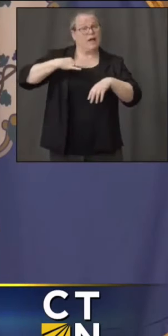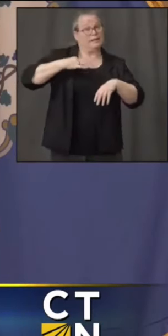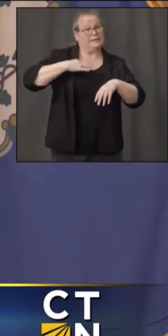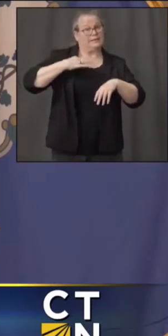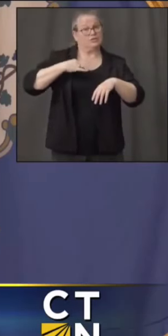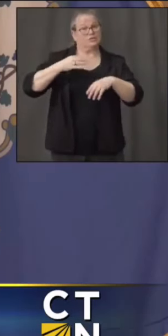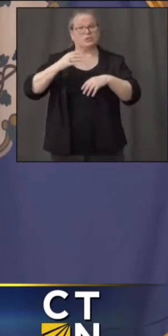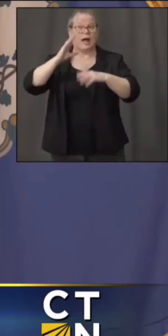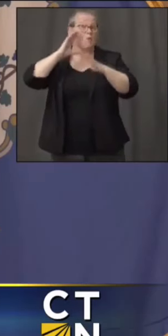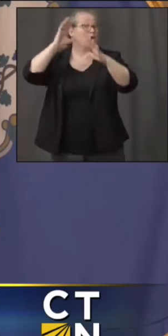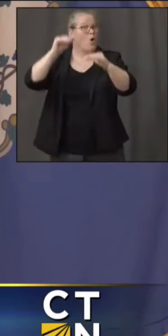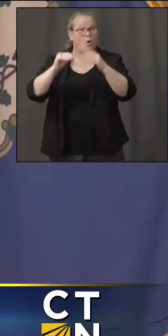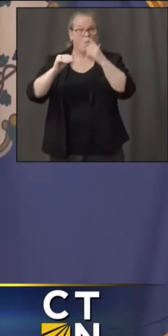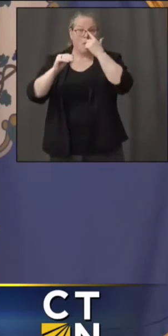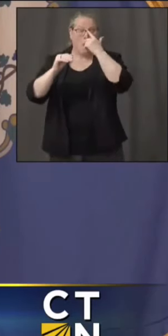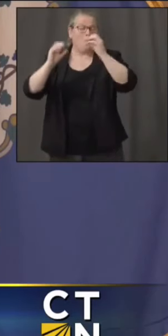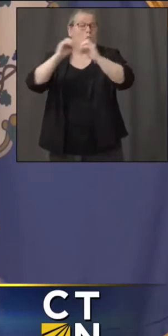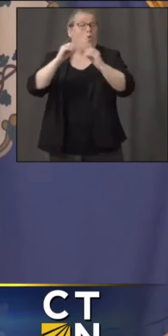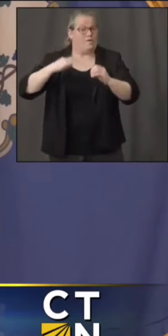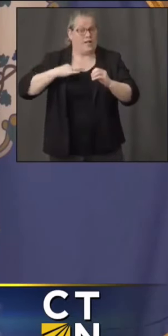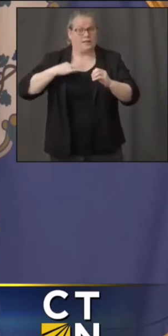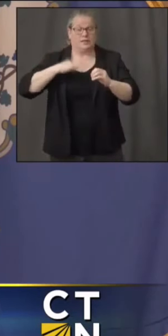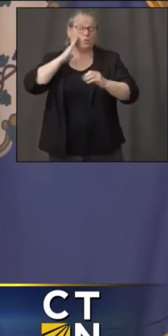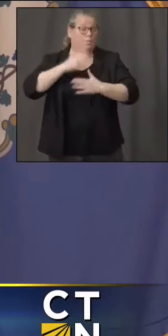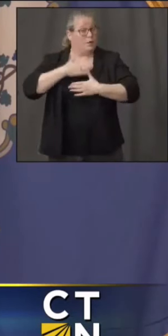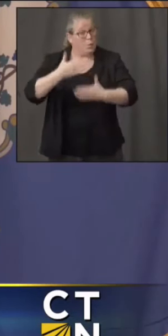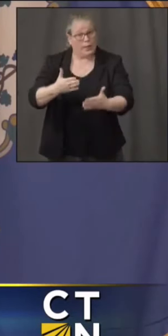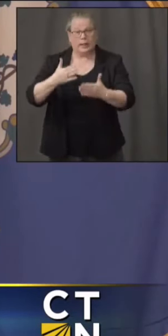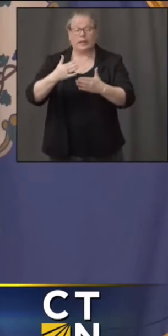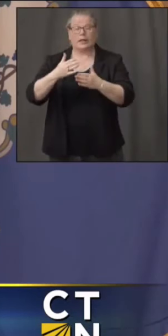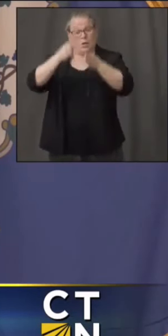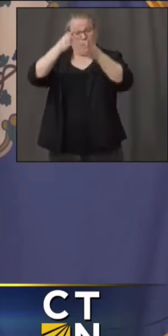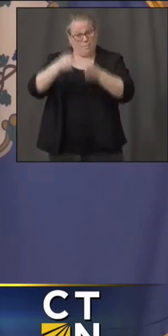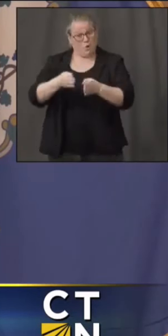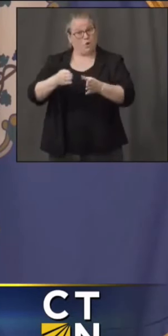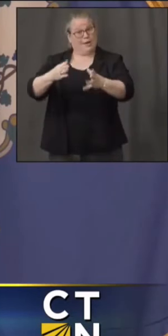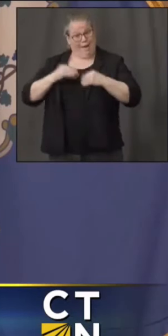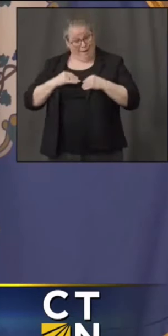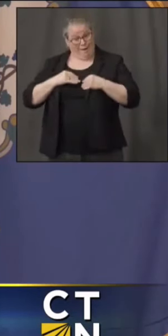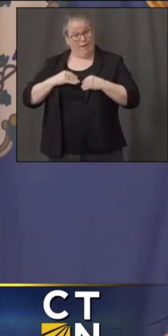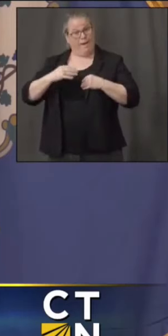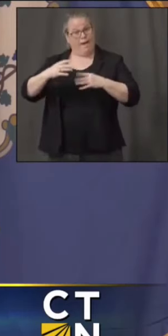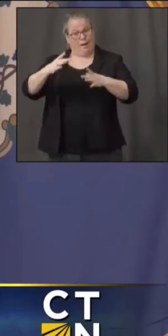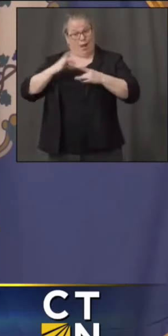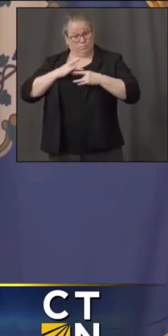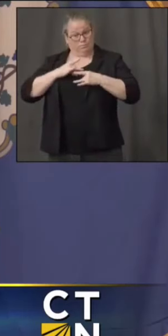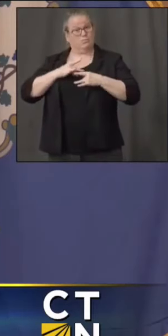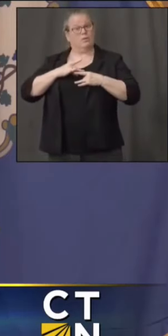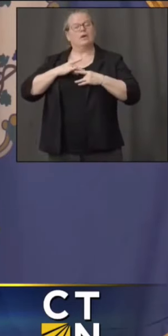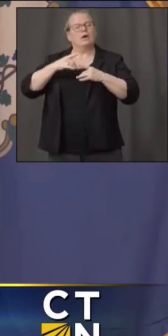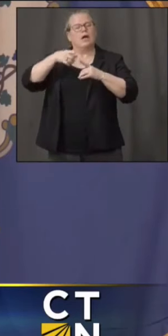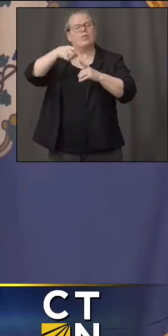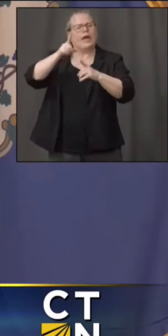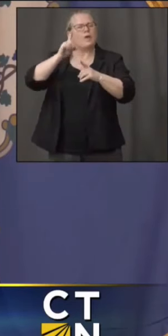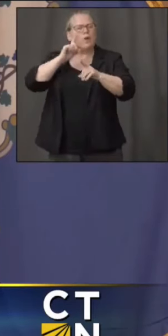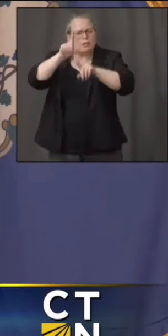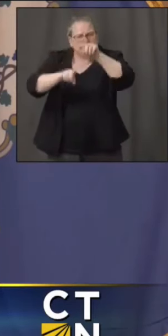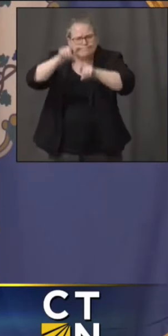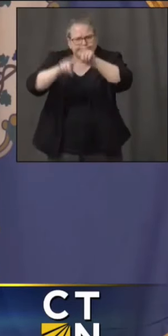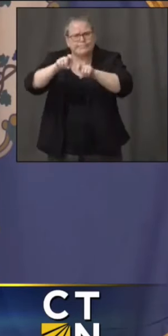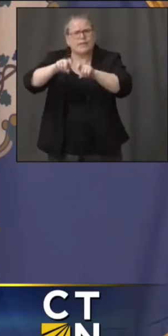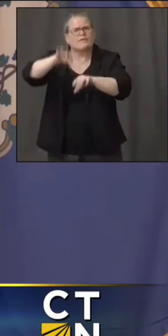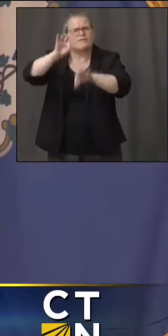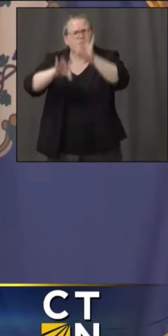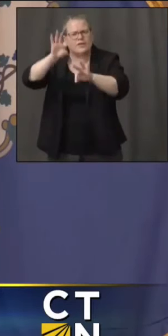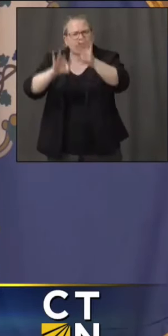hundreds of volunteers are already doing this, get another 500 volunteers in the near future. And what they'll be doing is finding